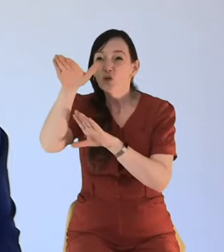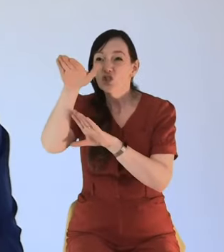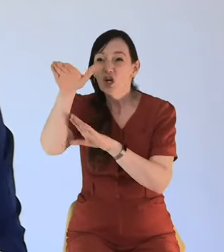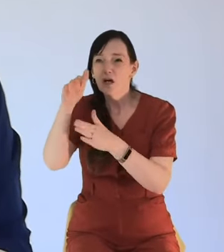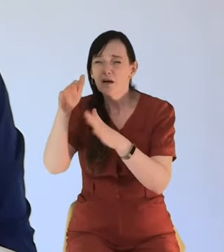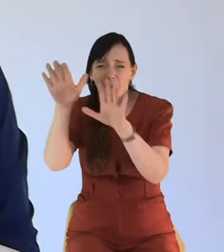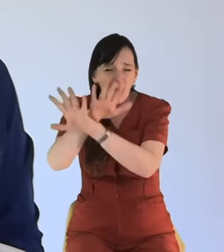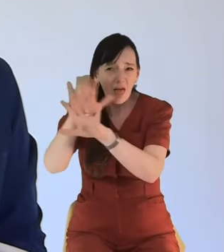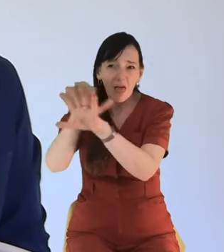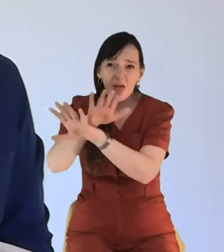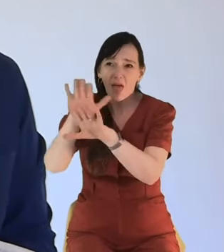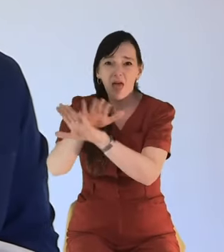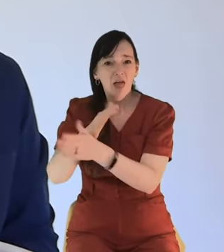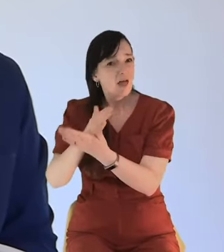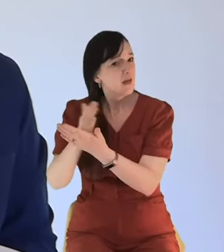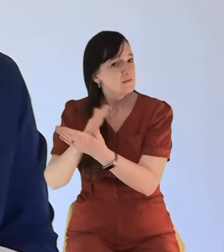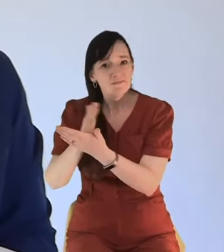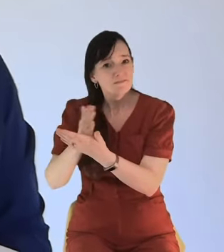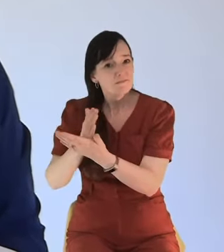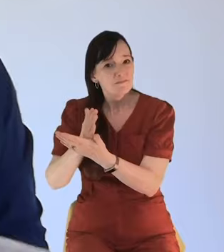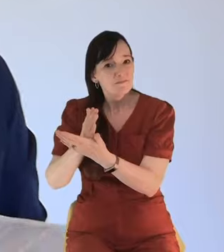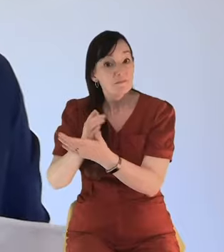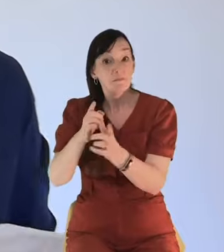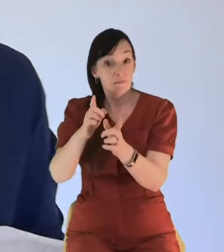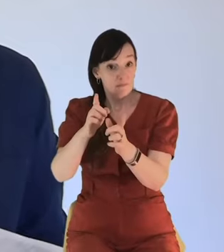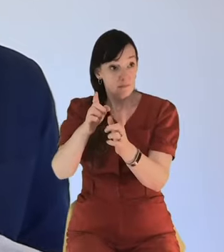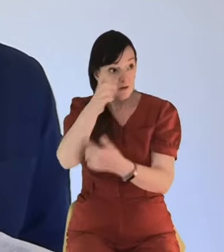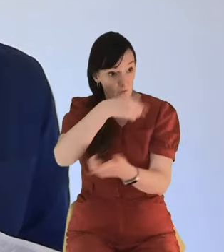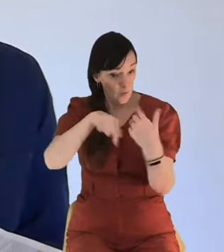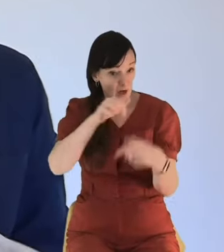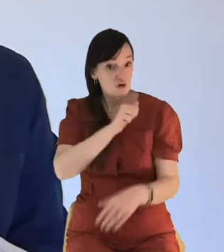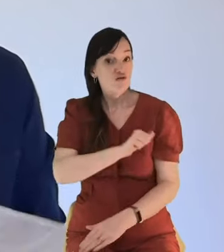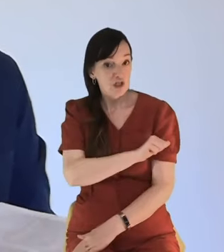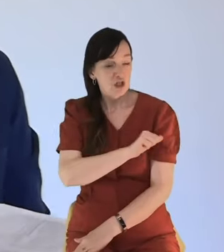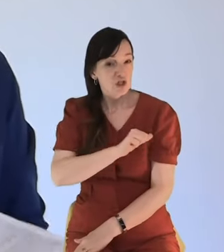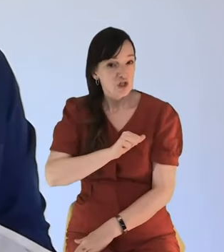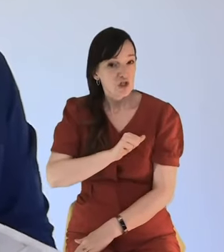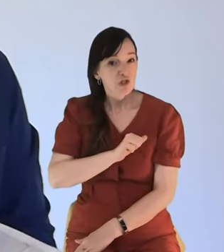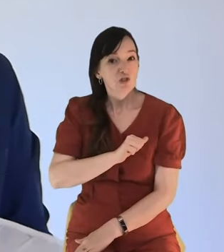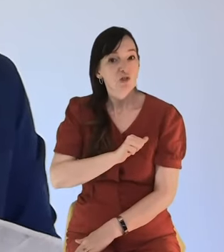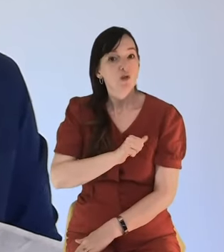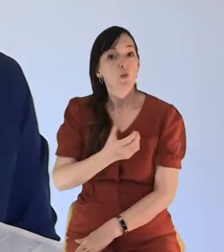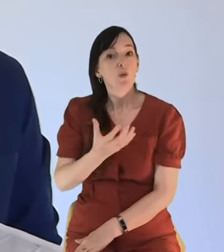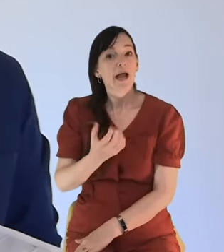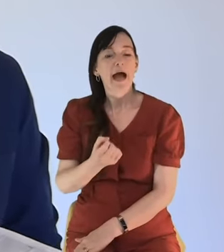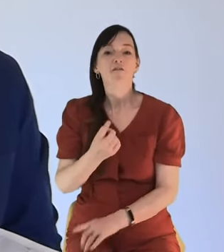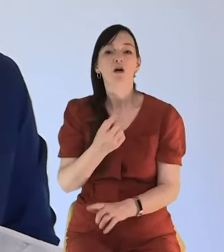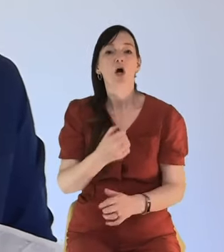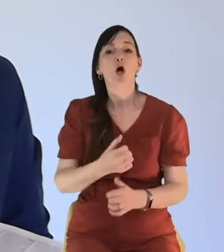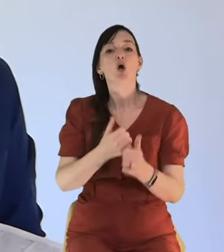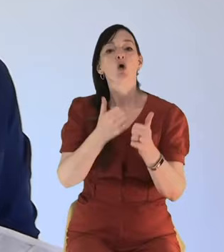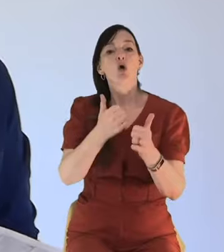is very uncertain. But if we are Christians, we have what Paul calls a